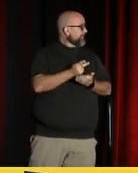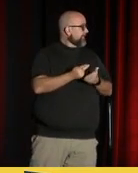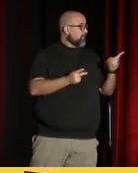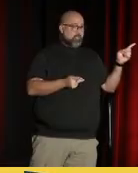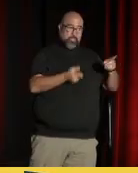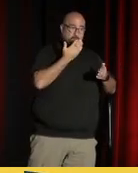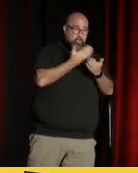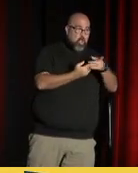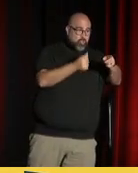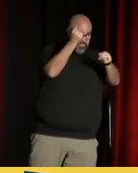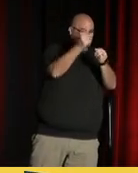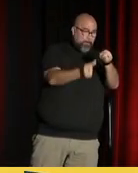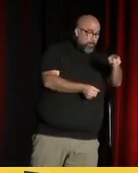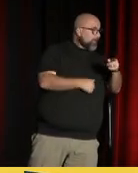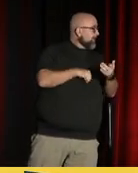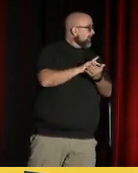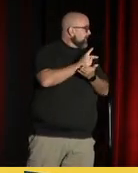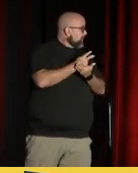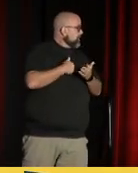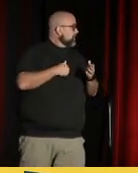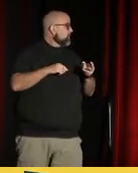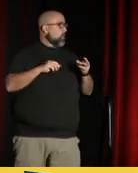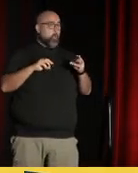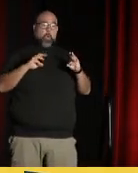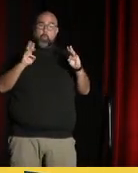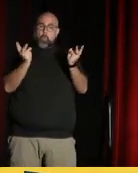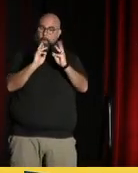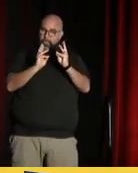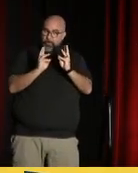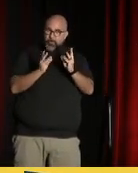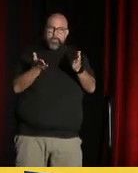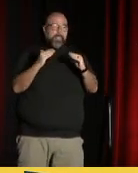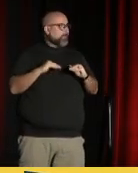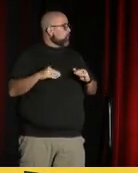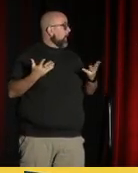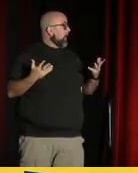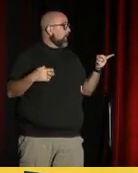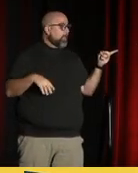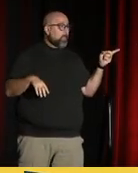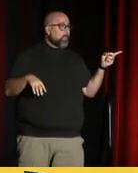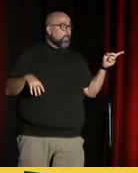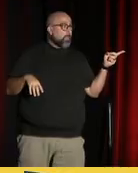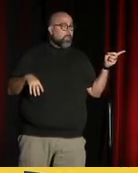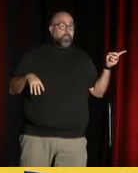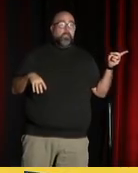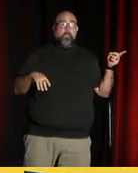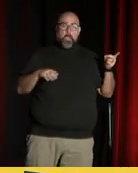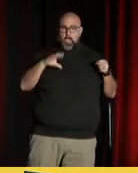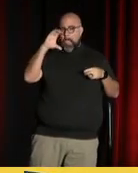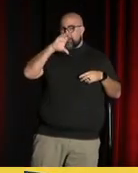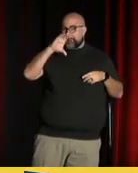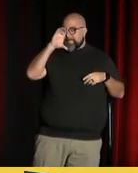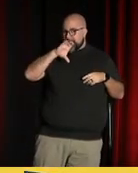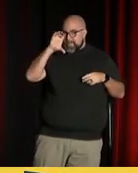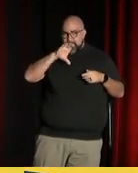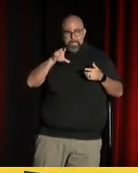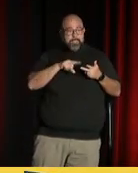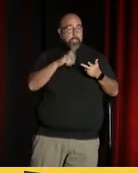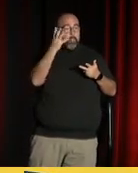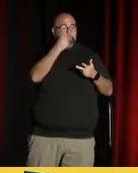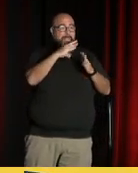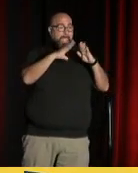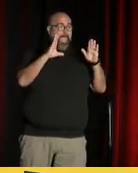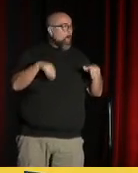Kitchens, very good. Weather, who can tell me what's on the next page? What is it? The comics, The Pretty